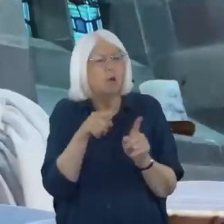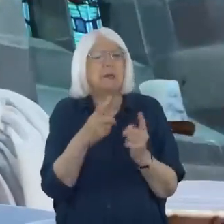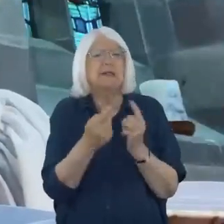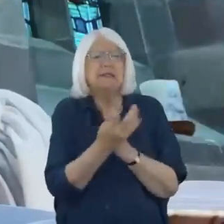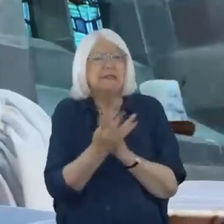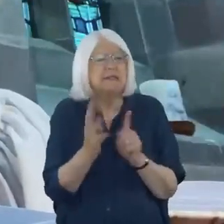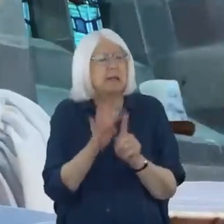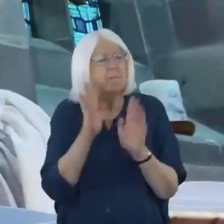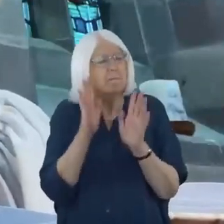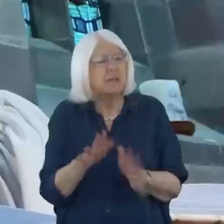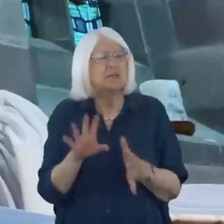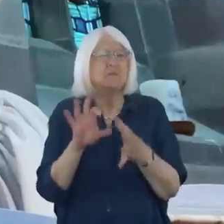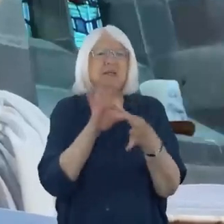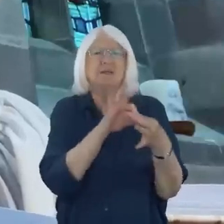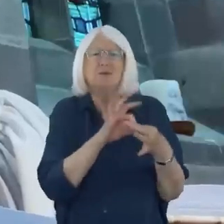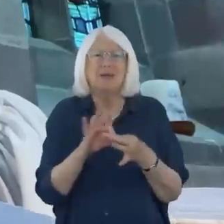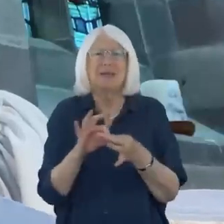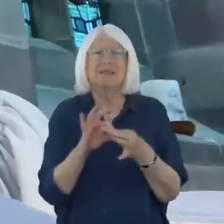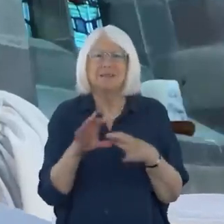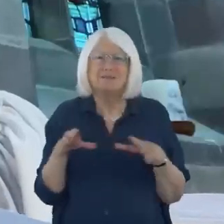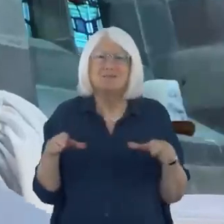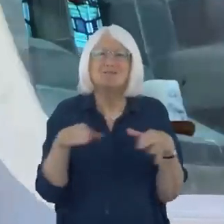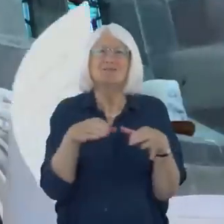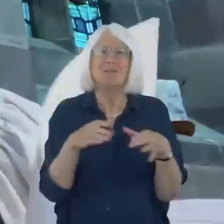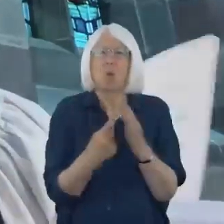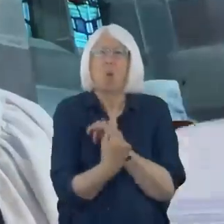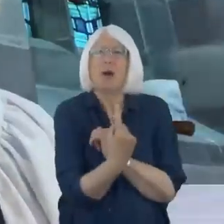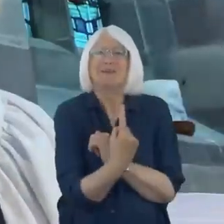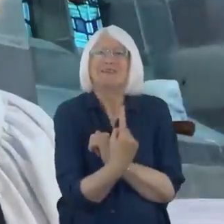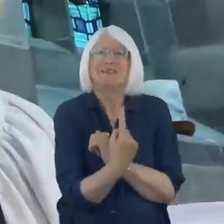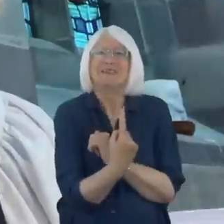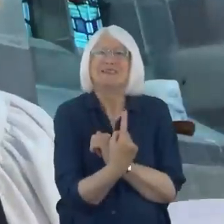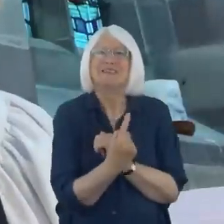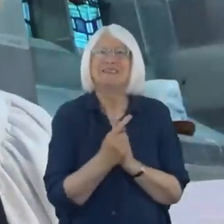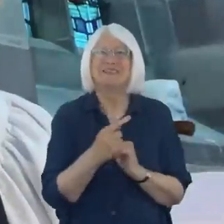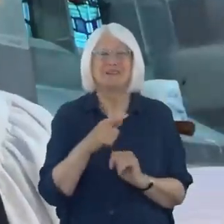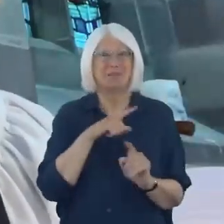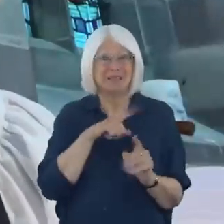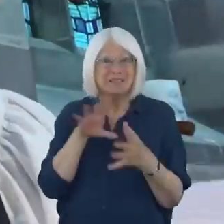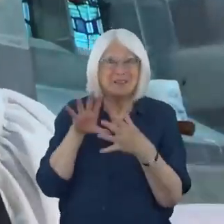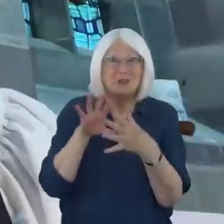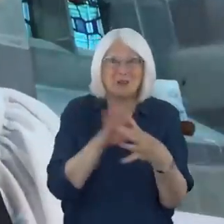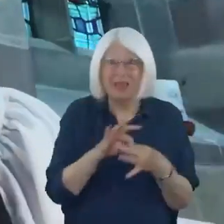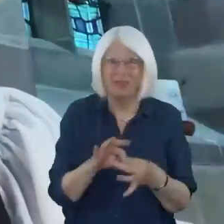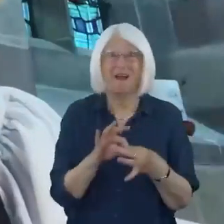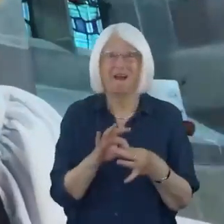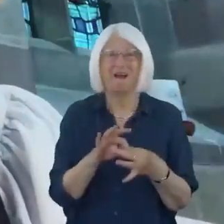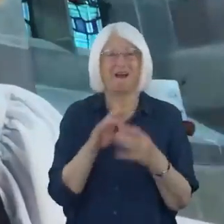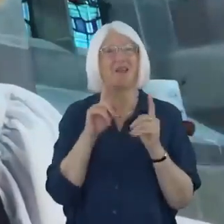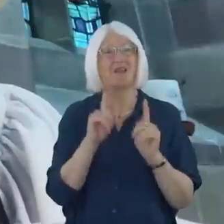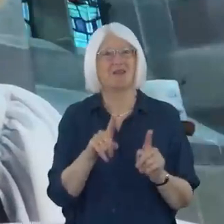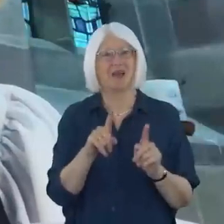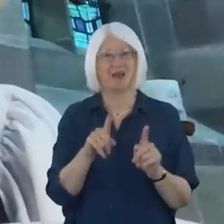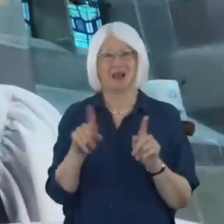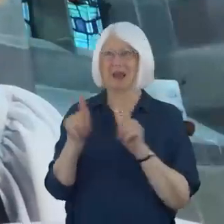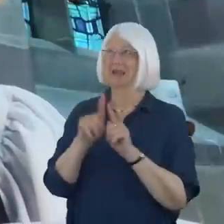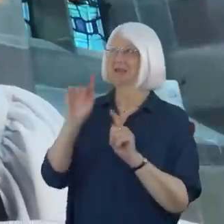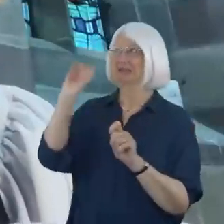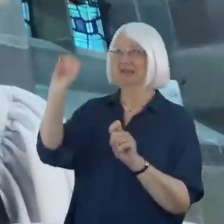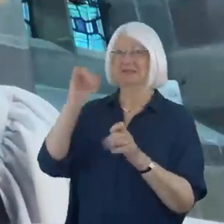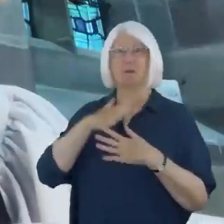one, being united. For it was together that they were to be his body.